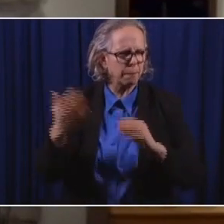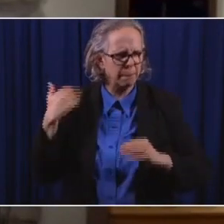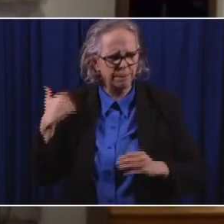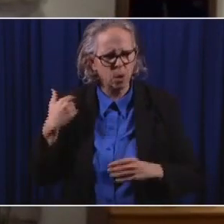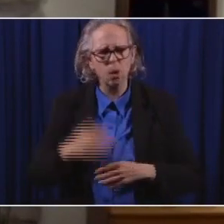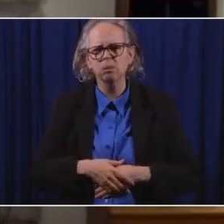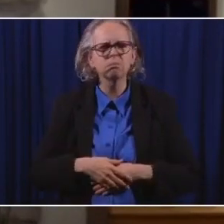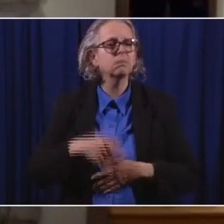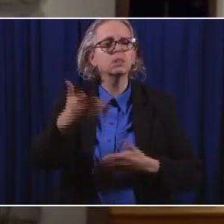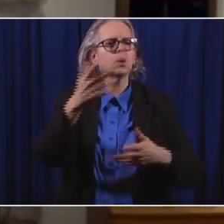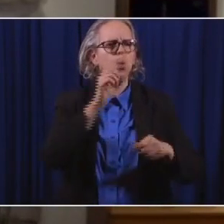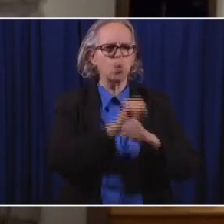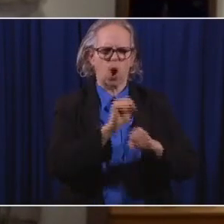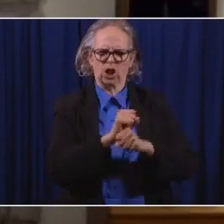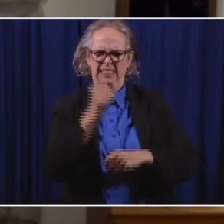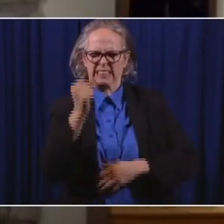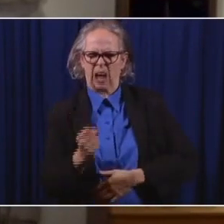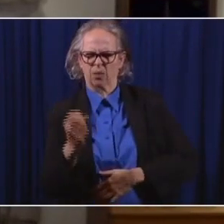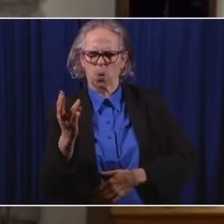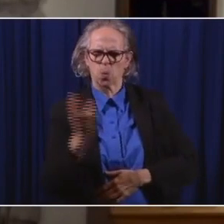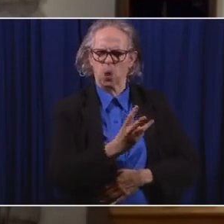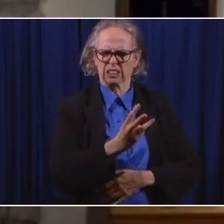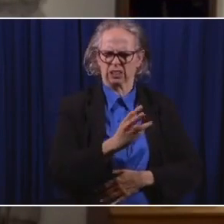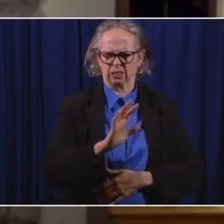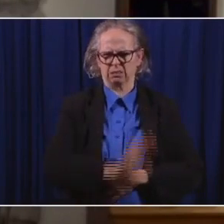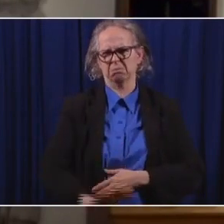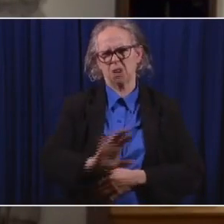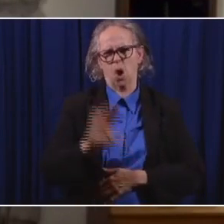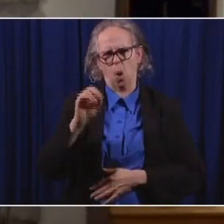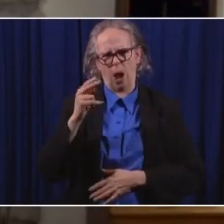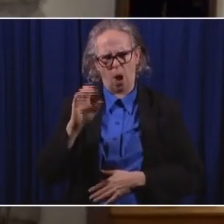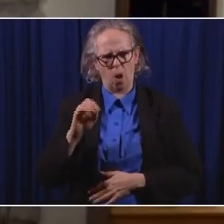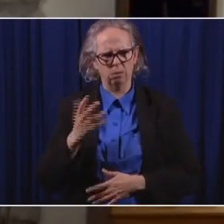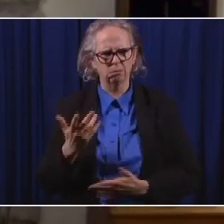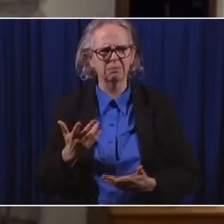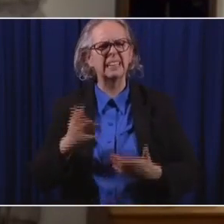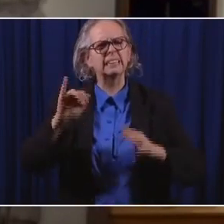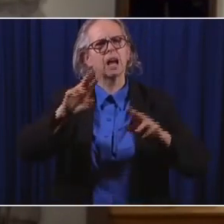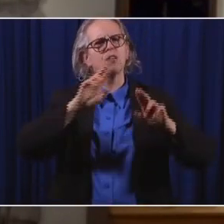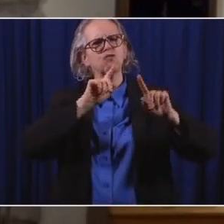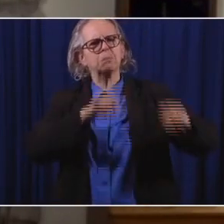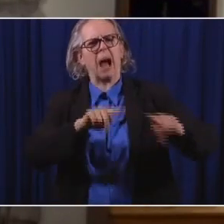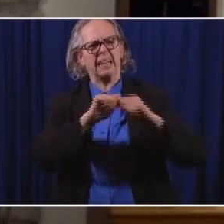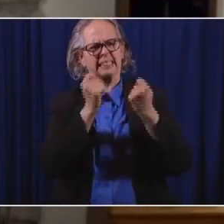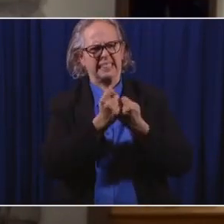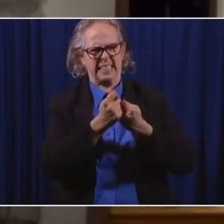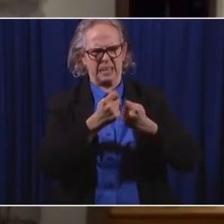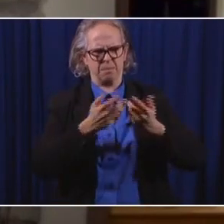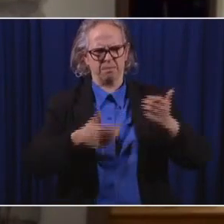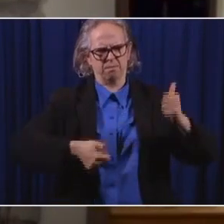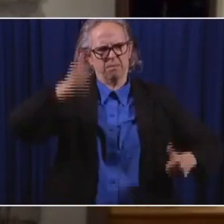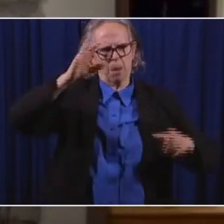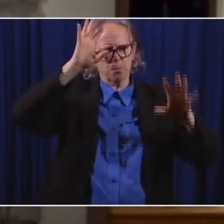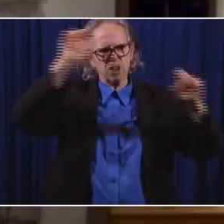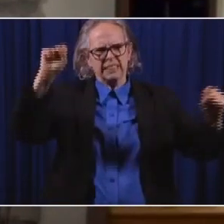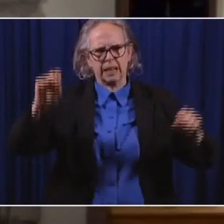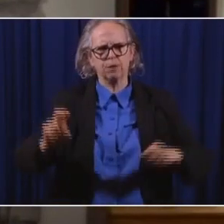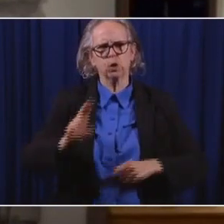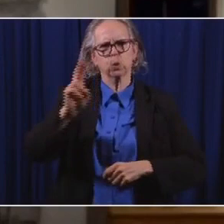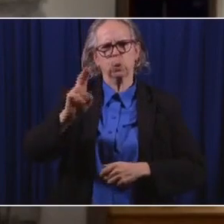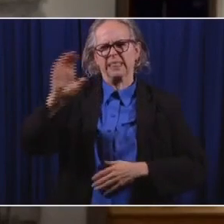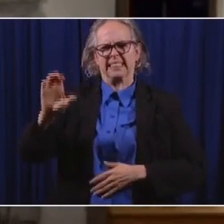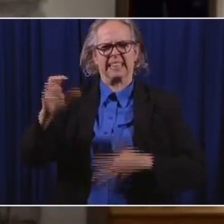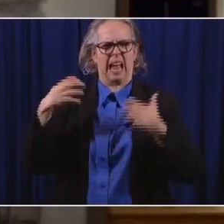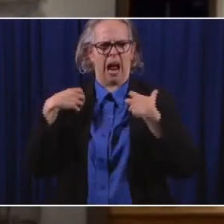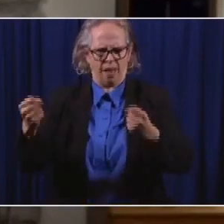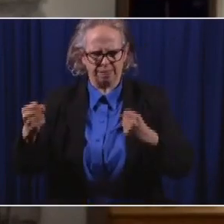our pandemic response team. He's president and CEO of UC Health, the University of Cincinnati's affiliated healthcare system. He also